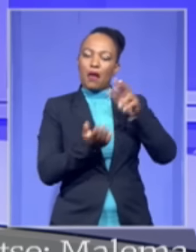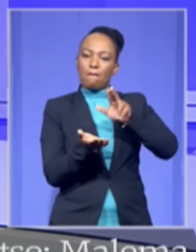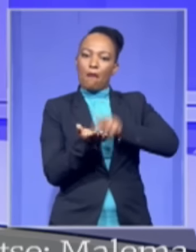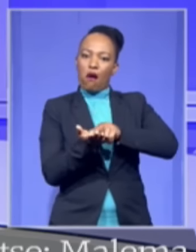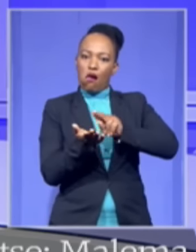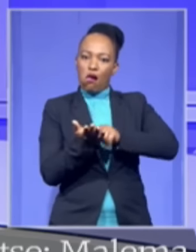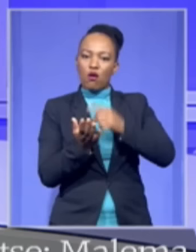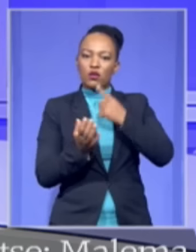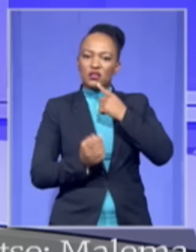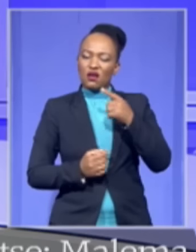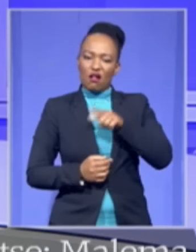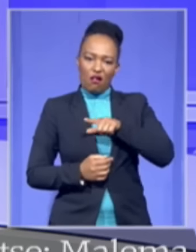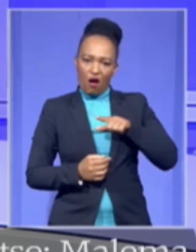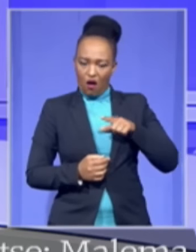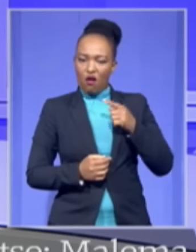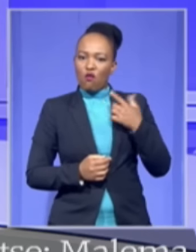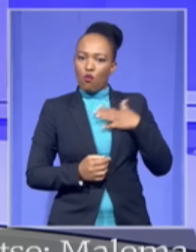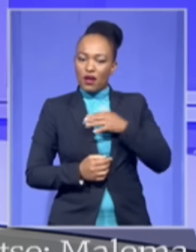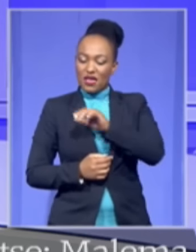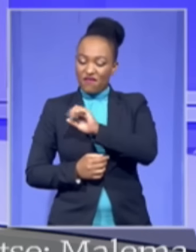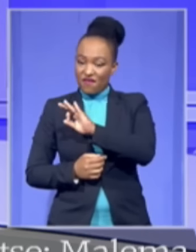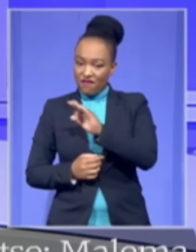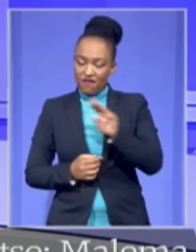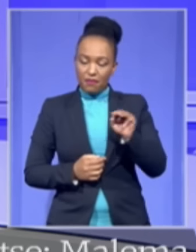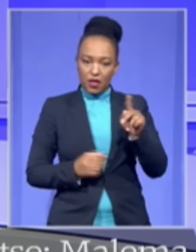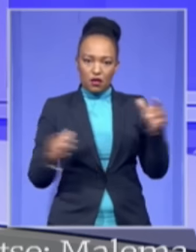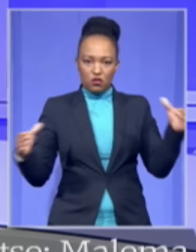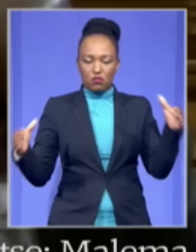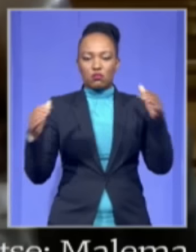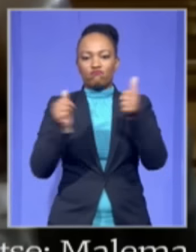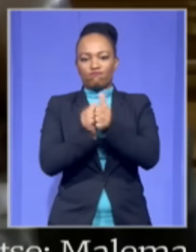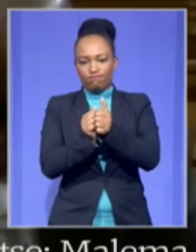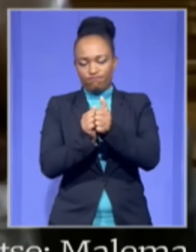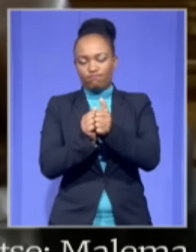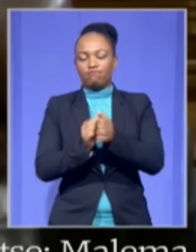lobaka Mpofu a batla gore EFF le MK di kopane.